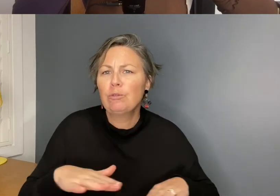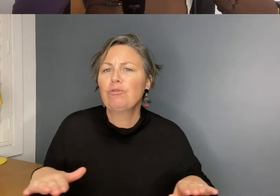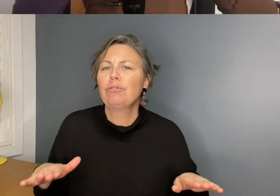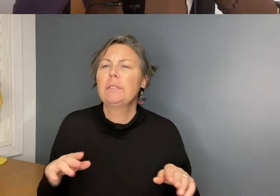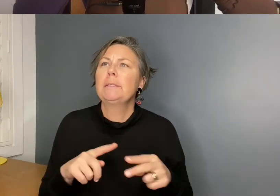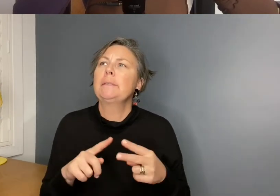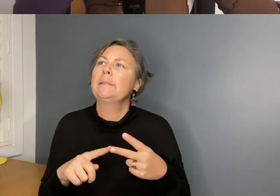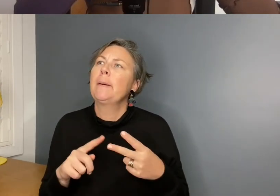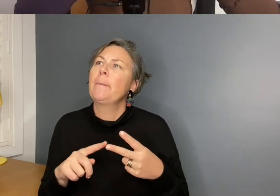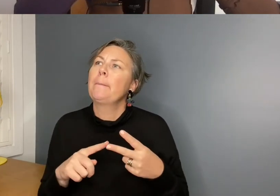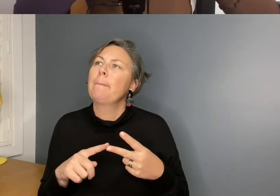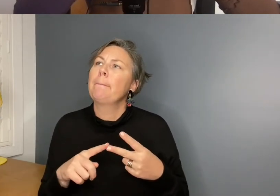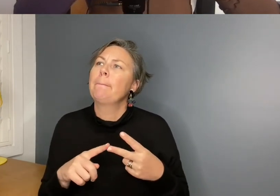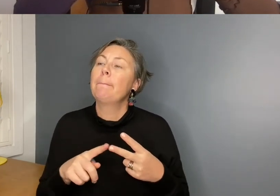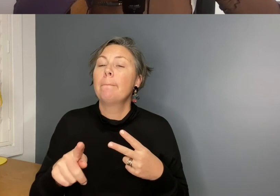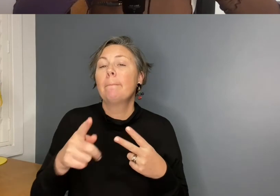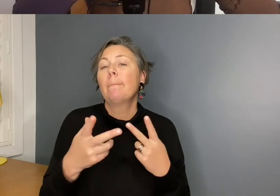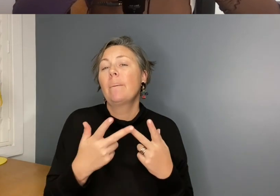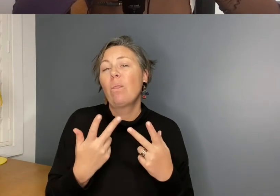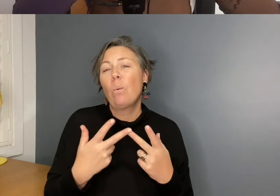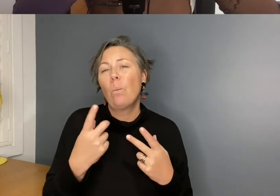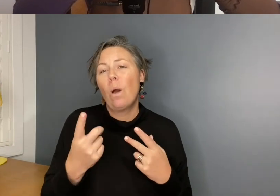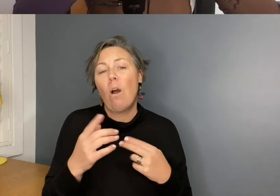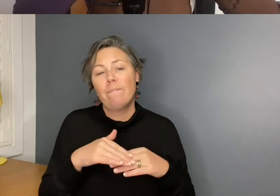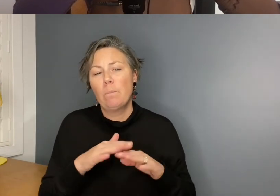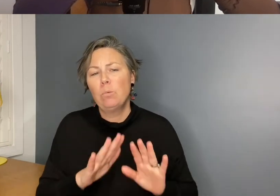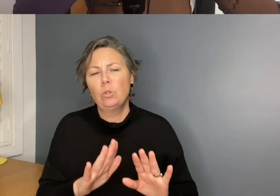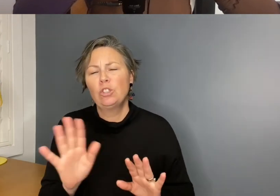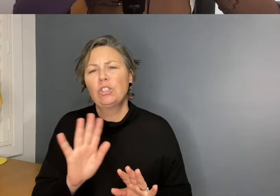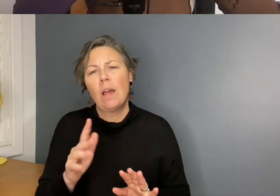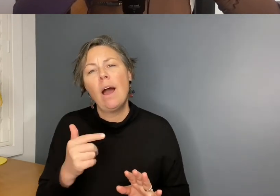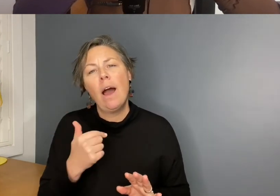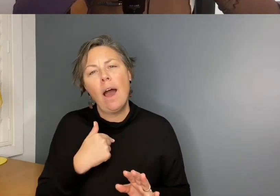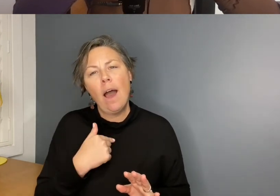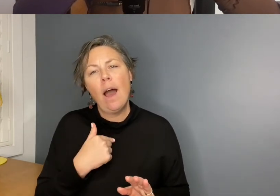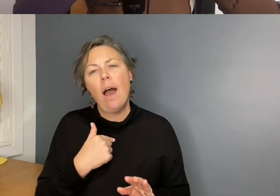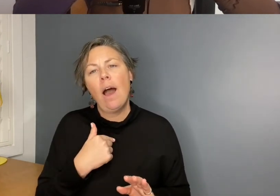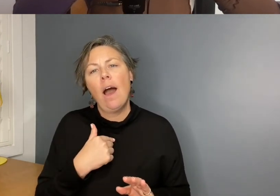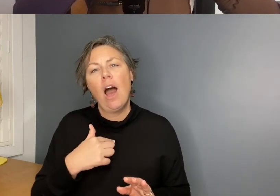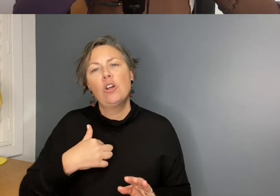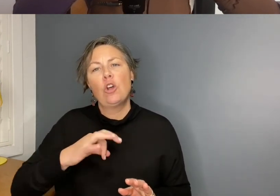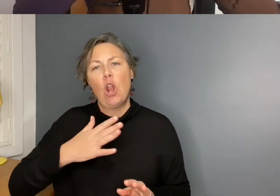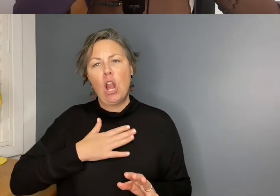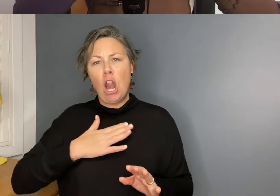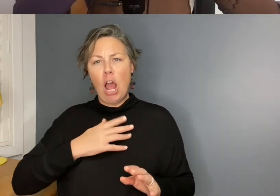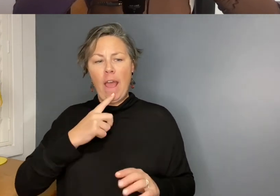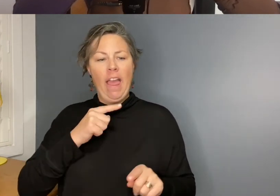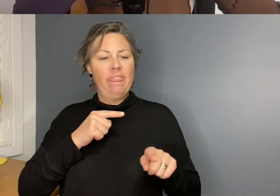also, coming back again to that kind of no pressure, I'm a big fan of avoiding labeling foods as